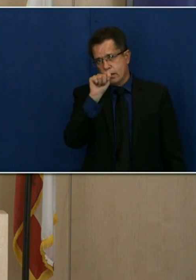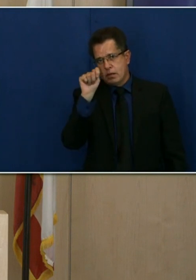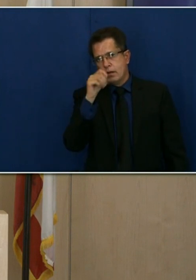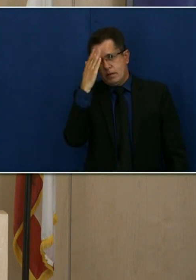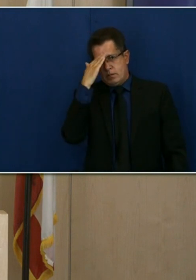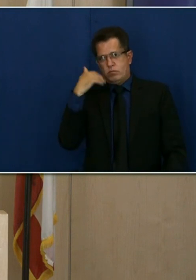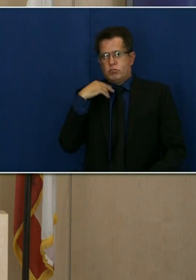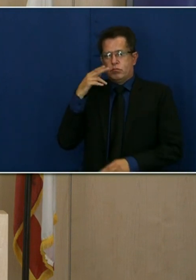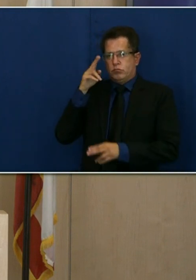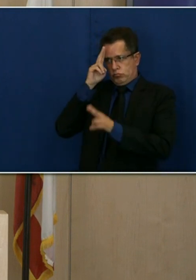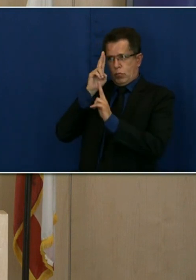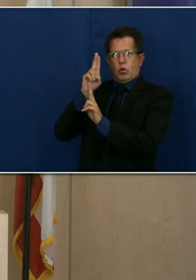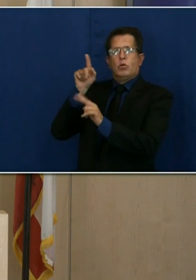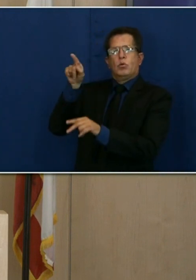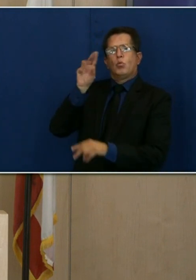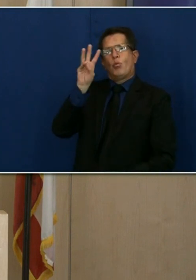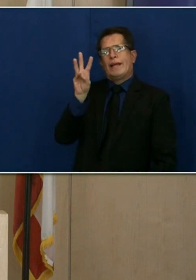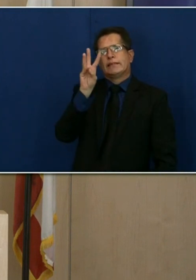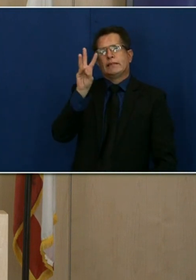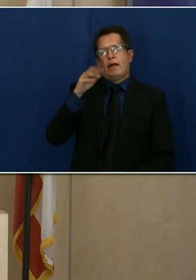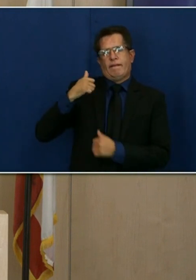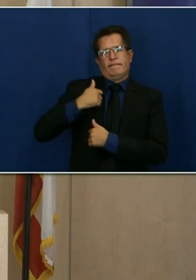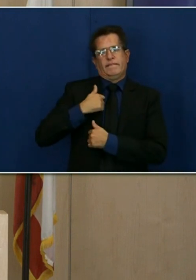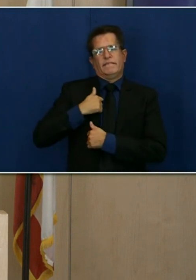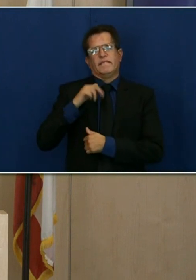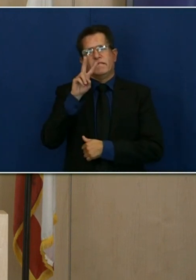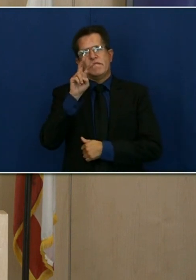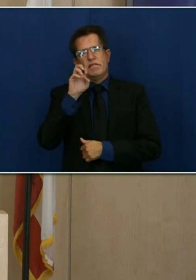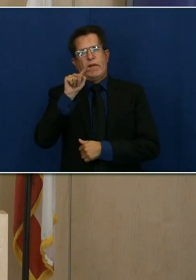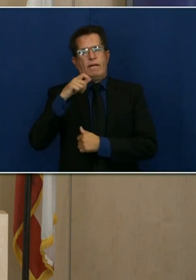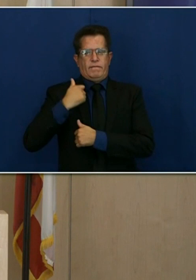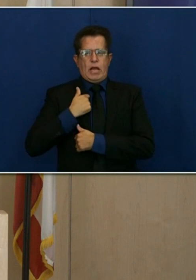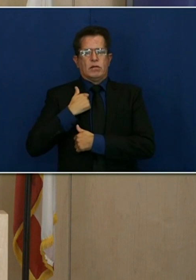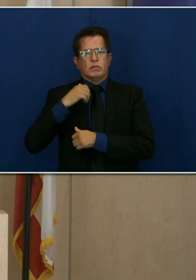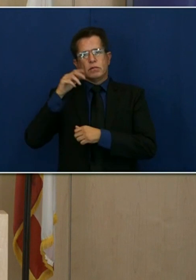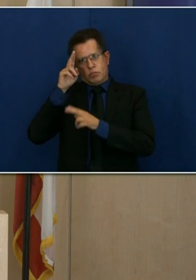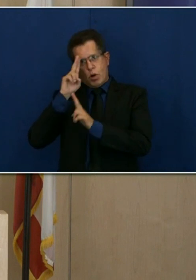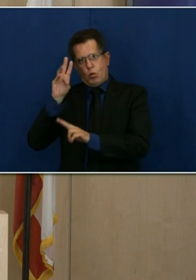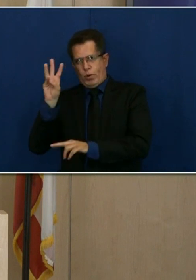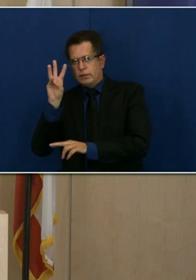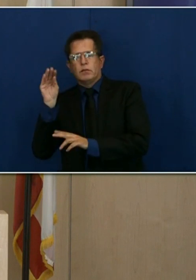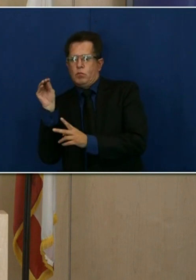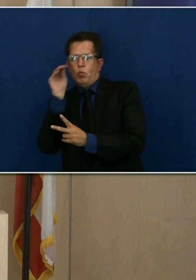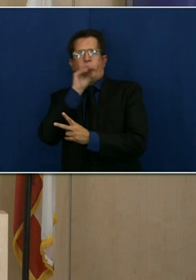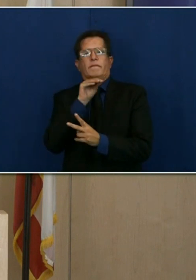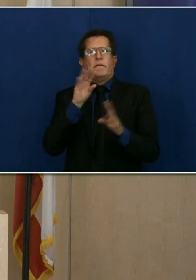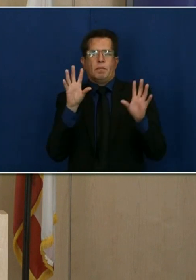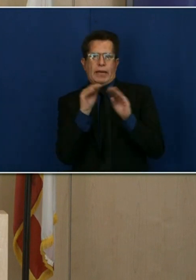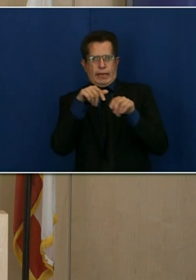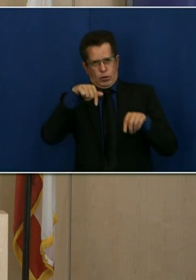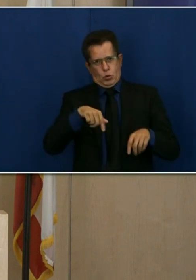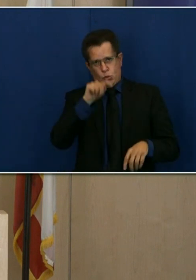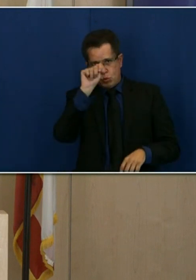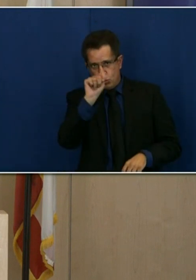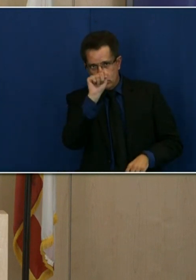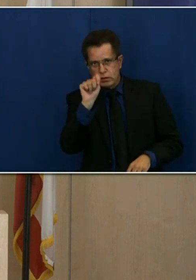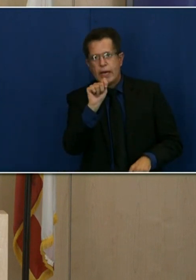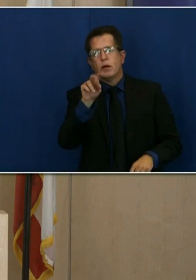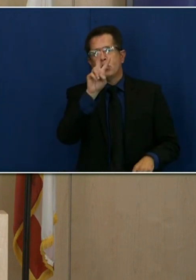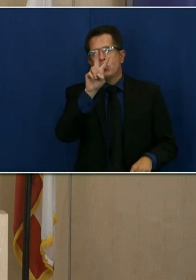to the Wednesday Veterans Day holiday. So we'll be back here at 2:30 on